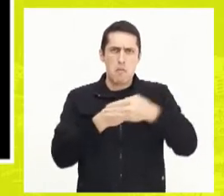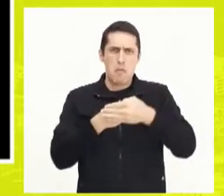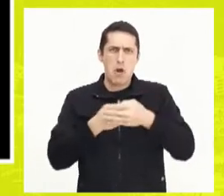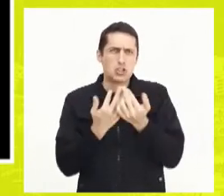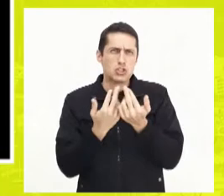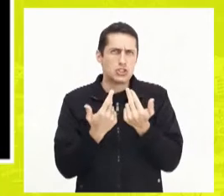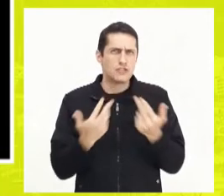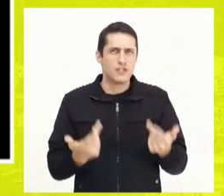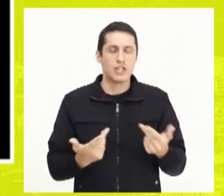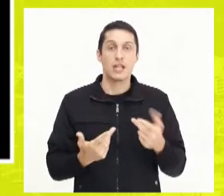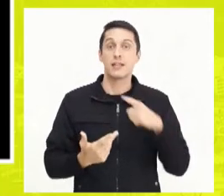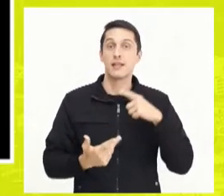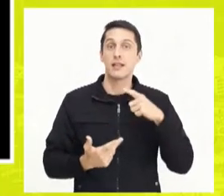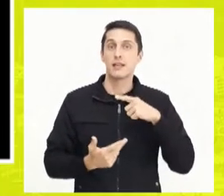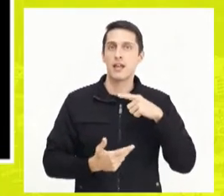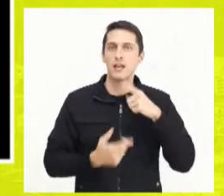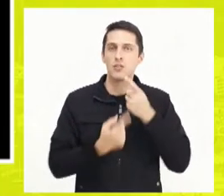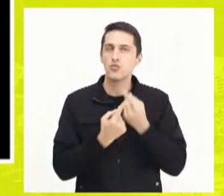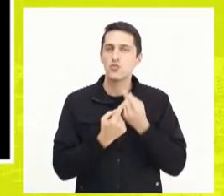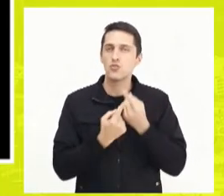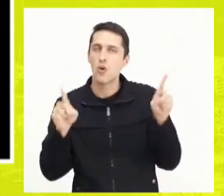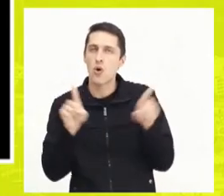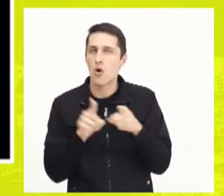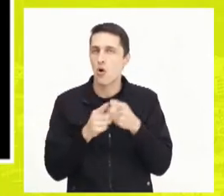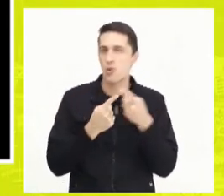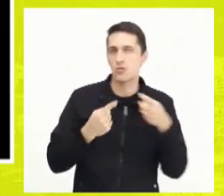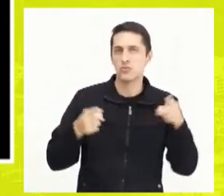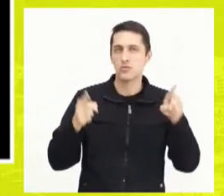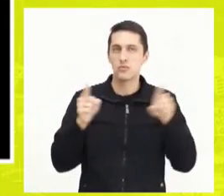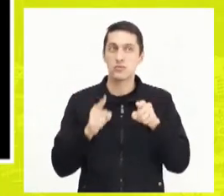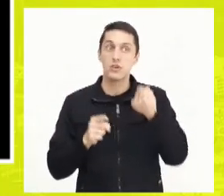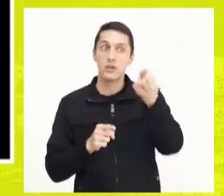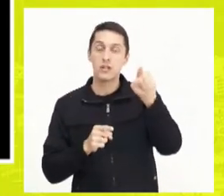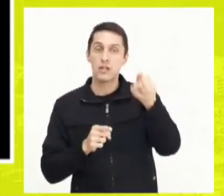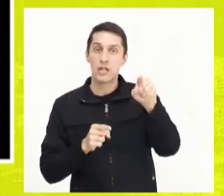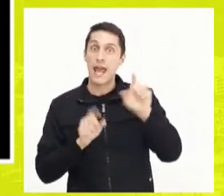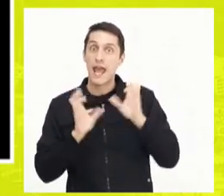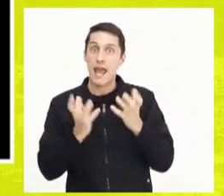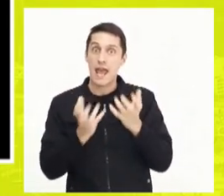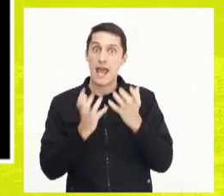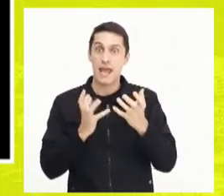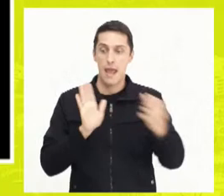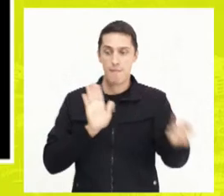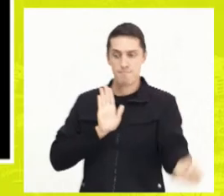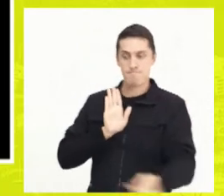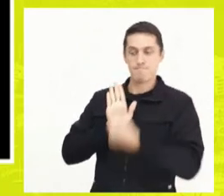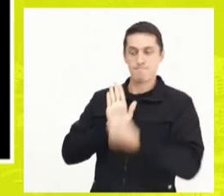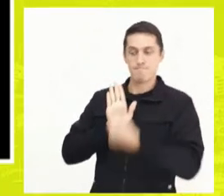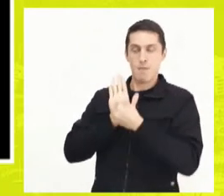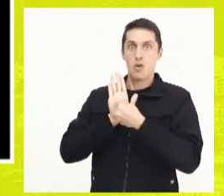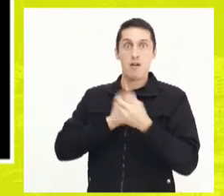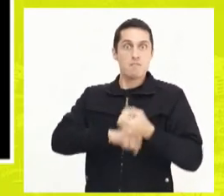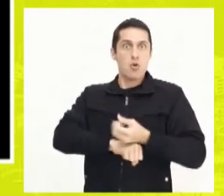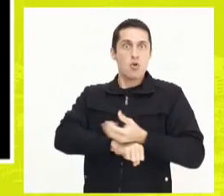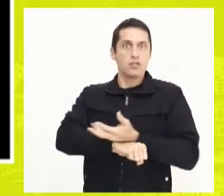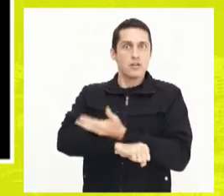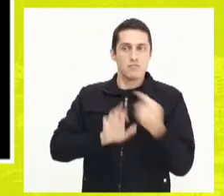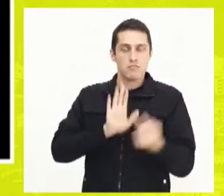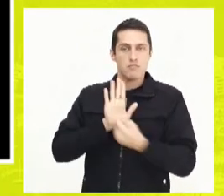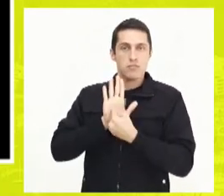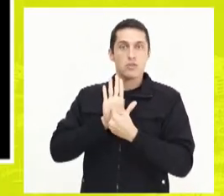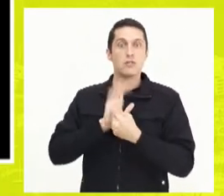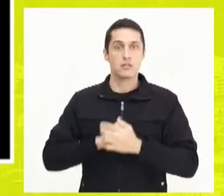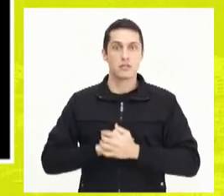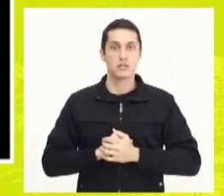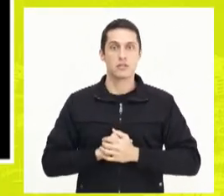with so many uh uh different content there's an audio that really reaches